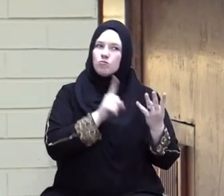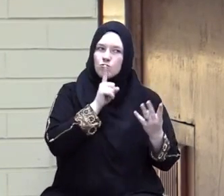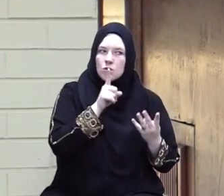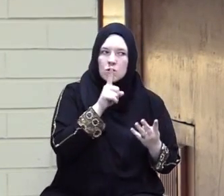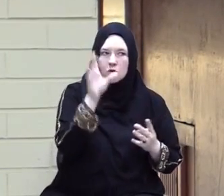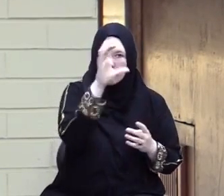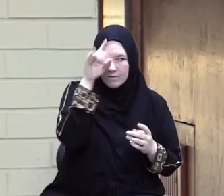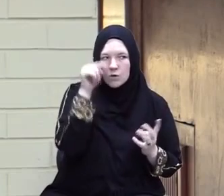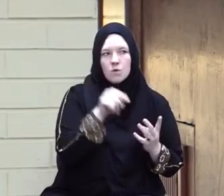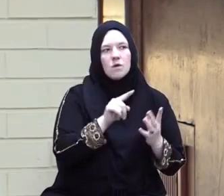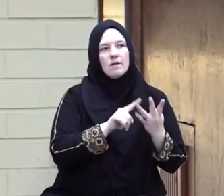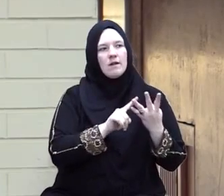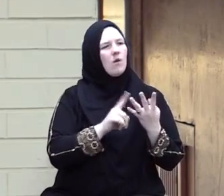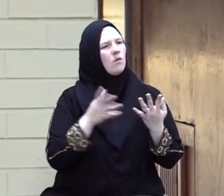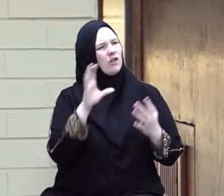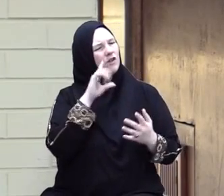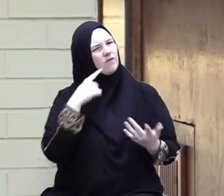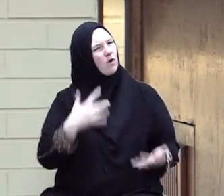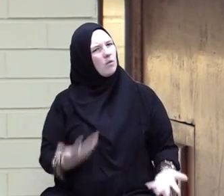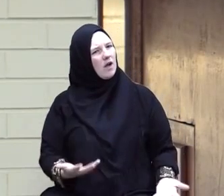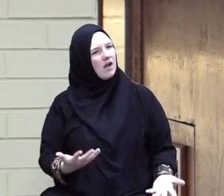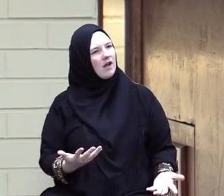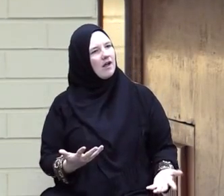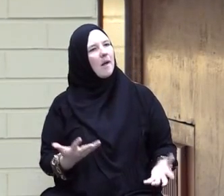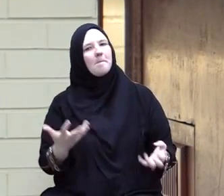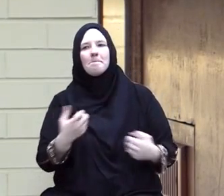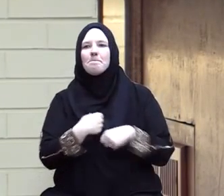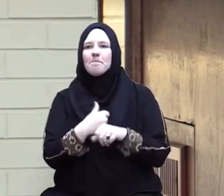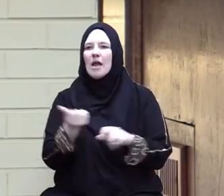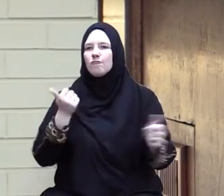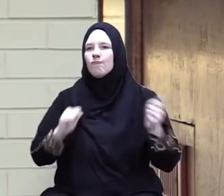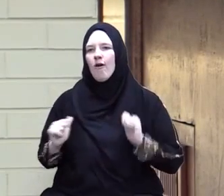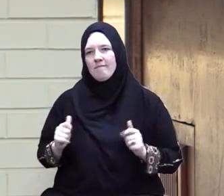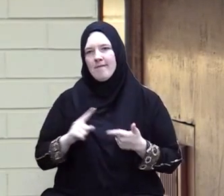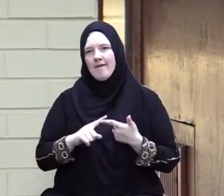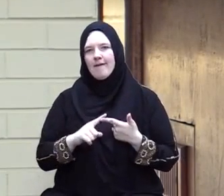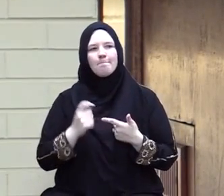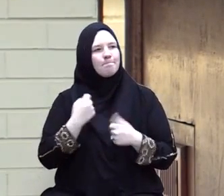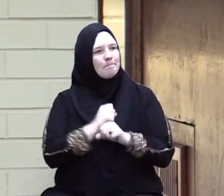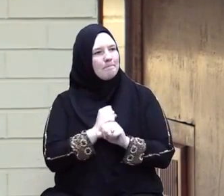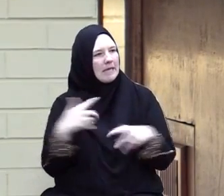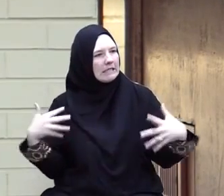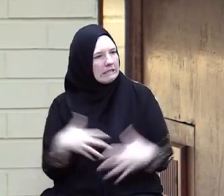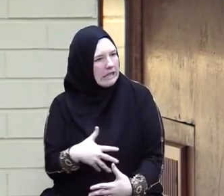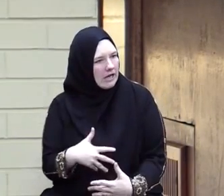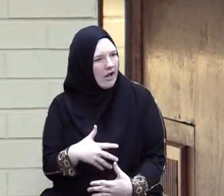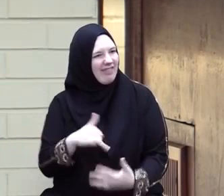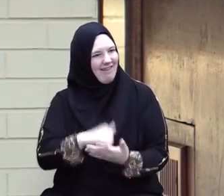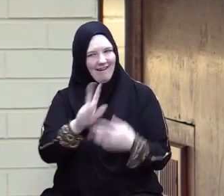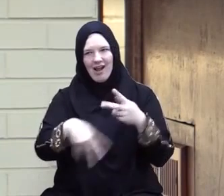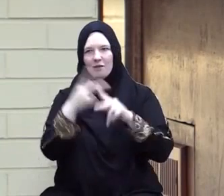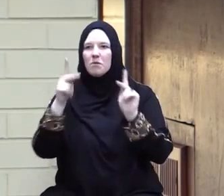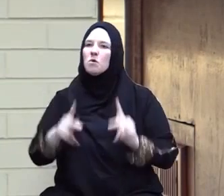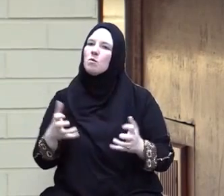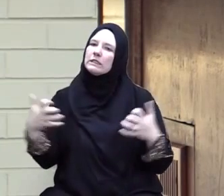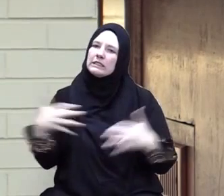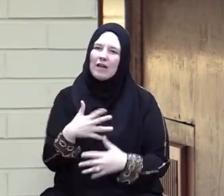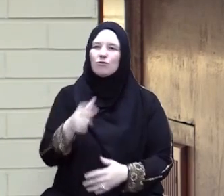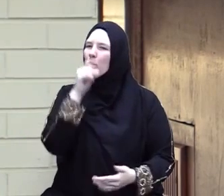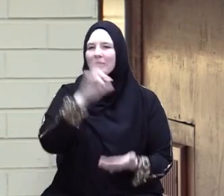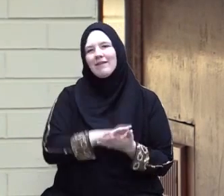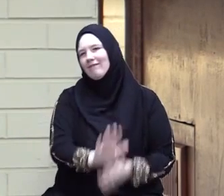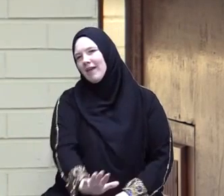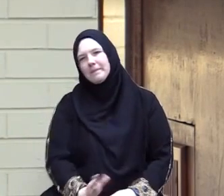you, what are they looking for? They want to make you scared. They want to scare you. Don't believe